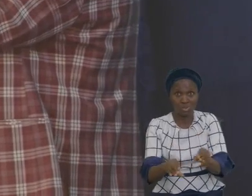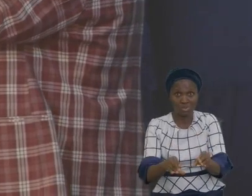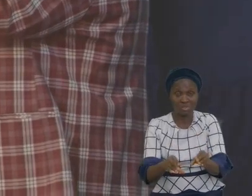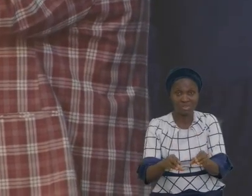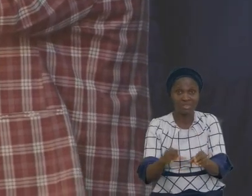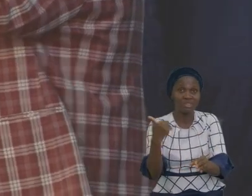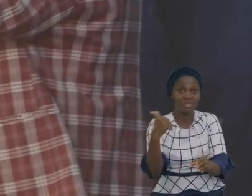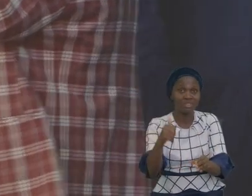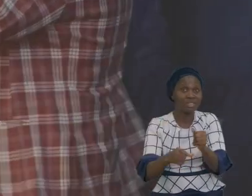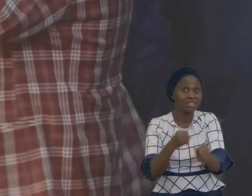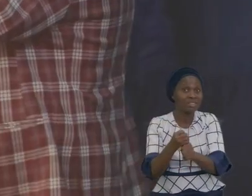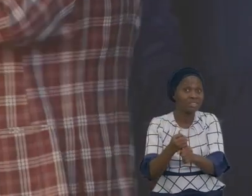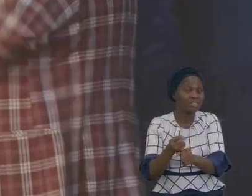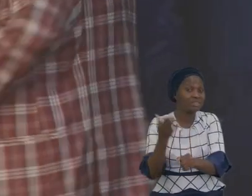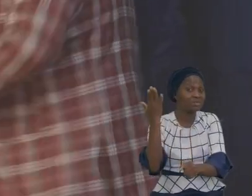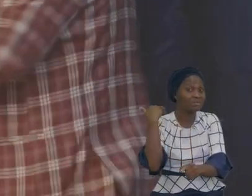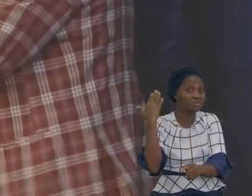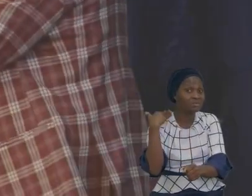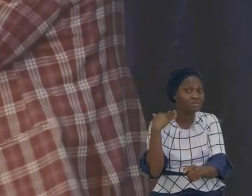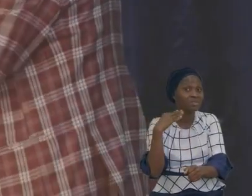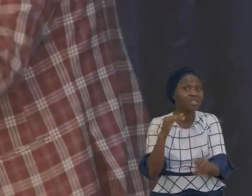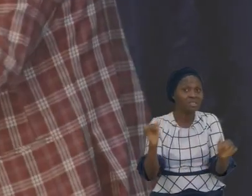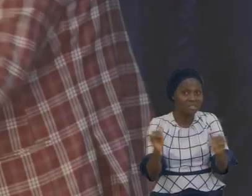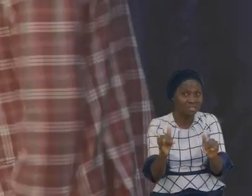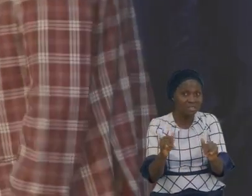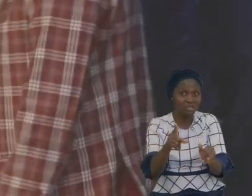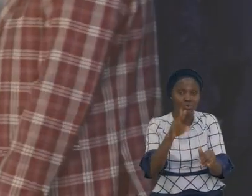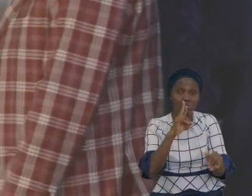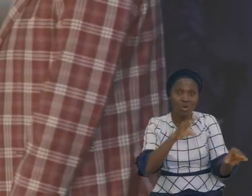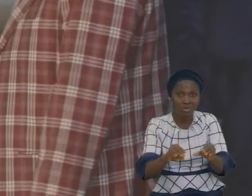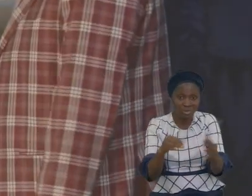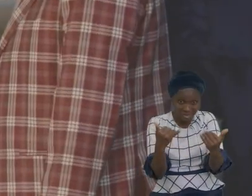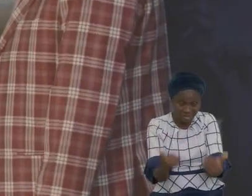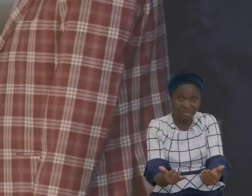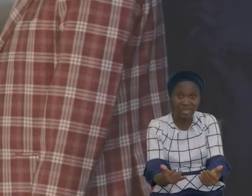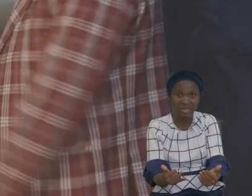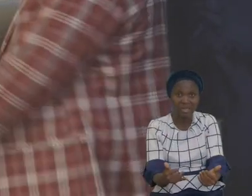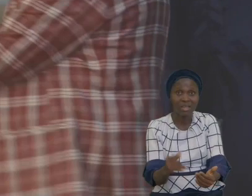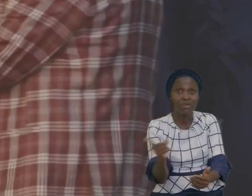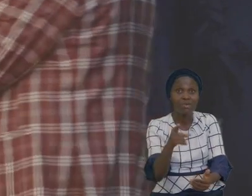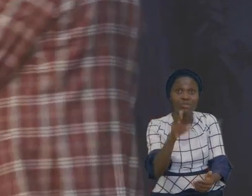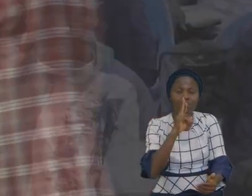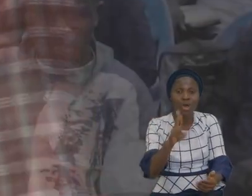Where you were 40 years ago is where you are now.